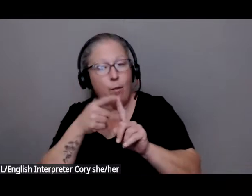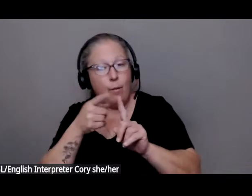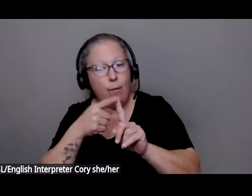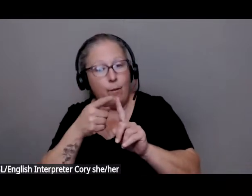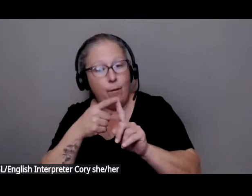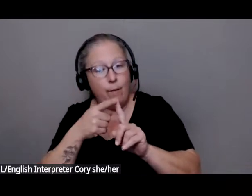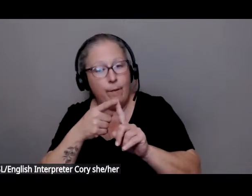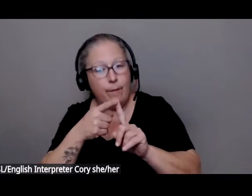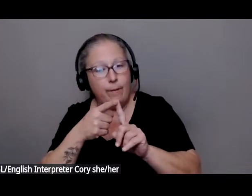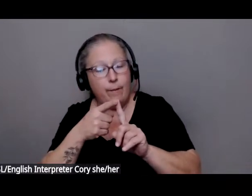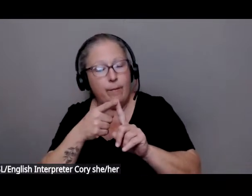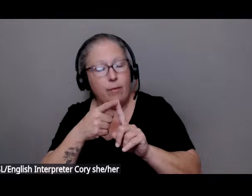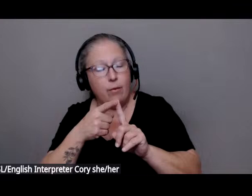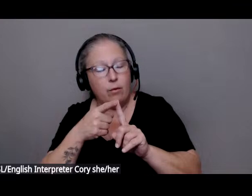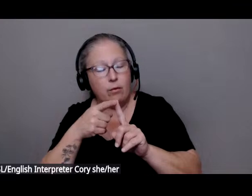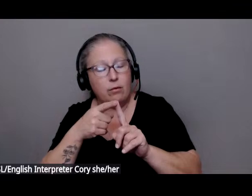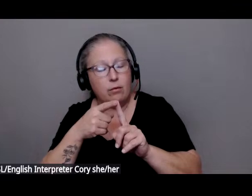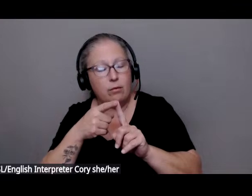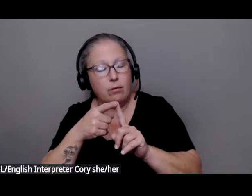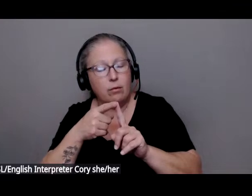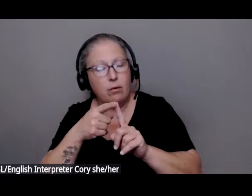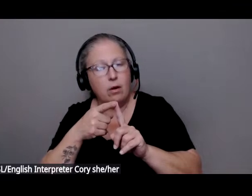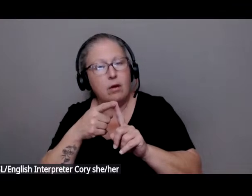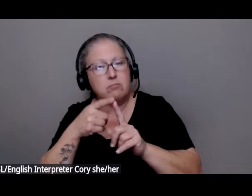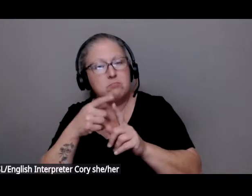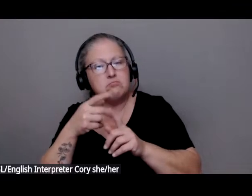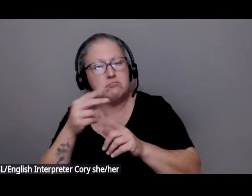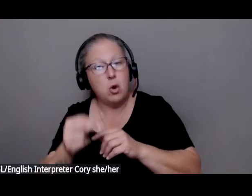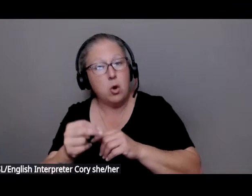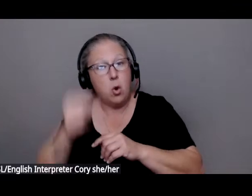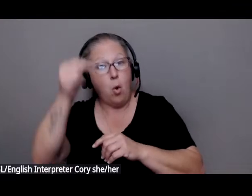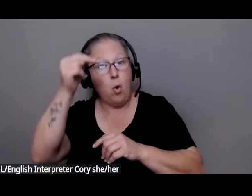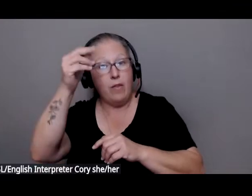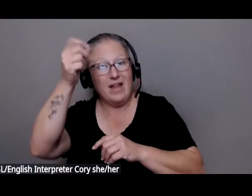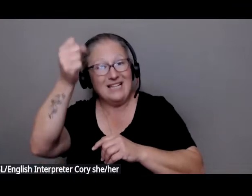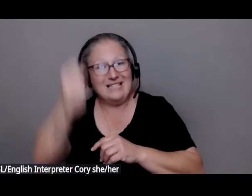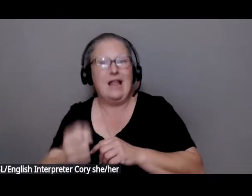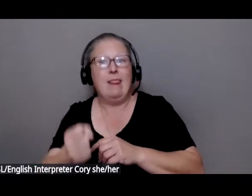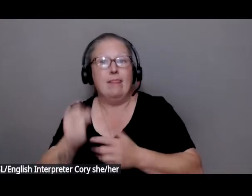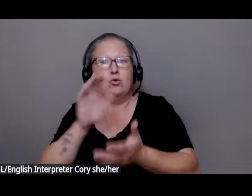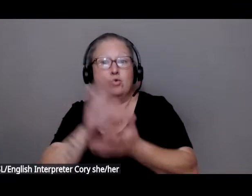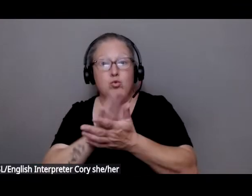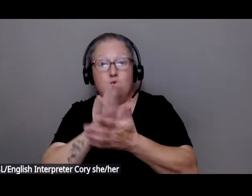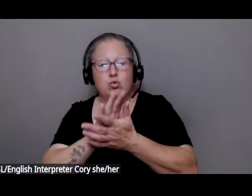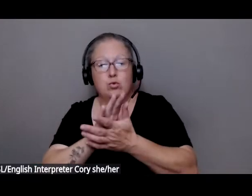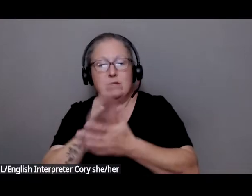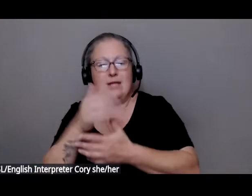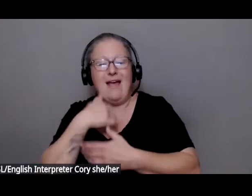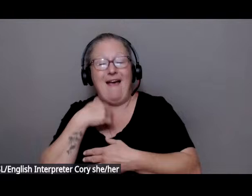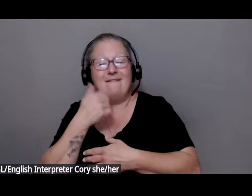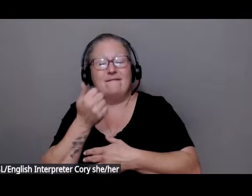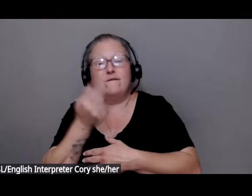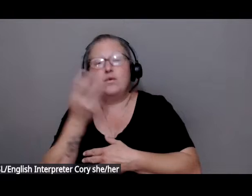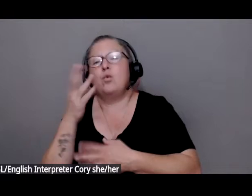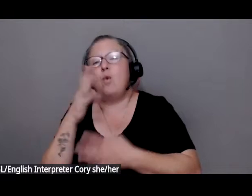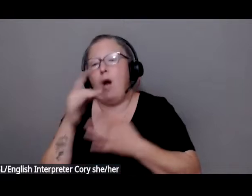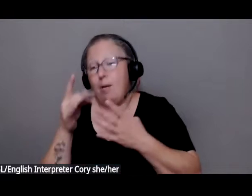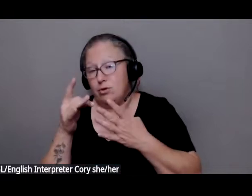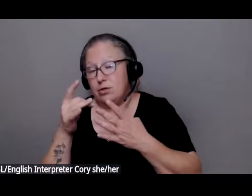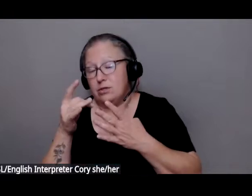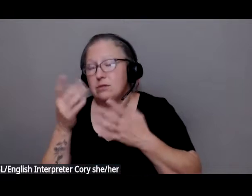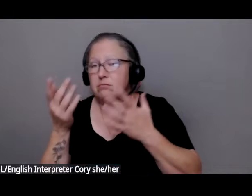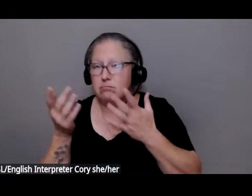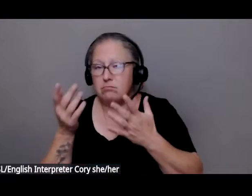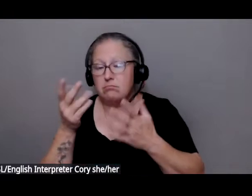so noting that it's the northernmost and southernmost schools that have the fewer options, those are also